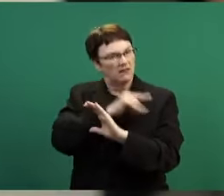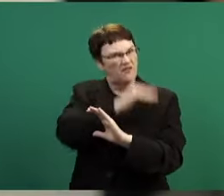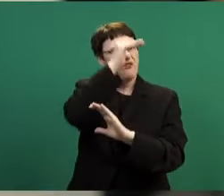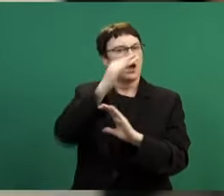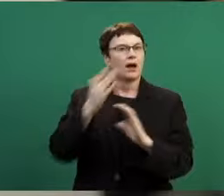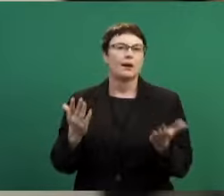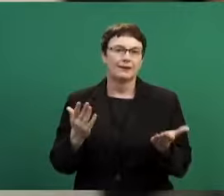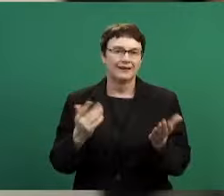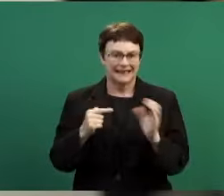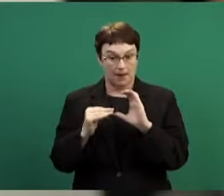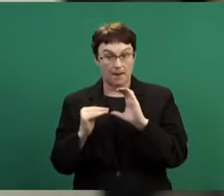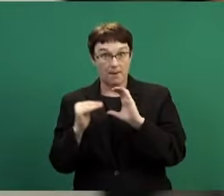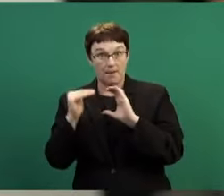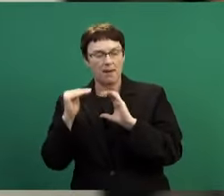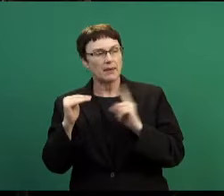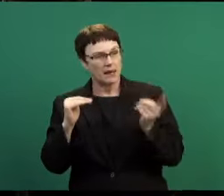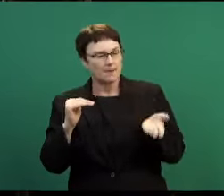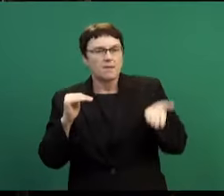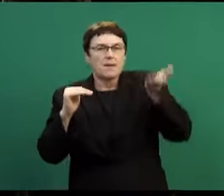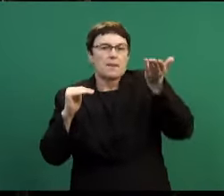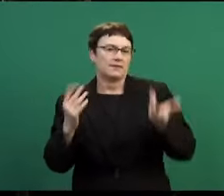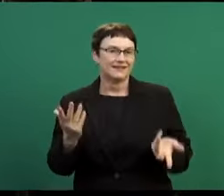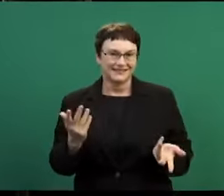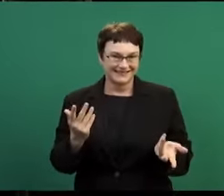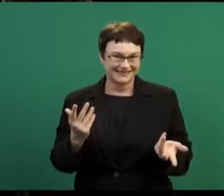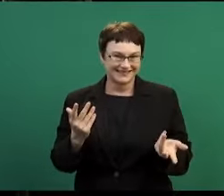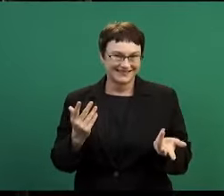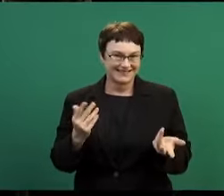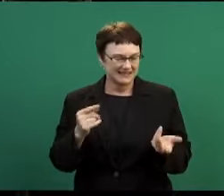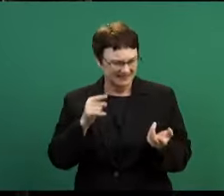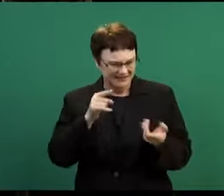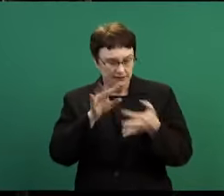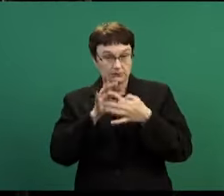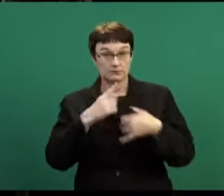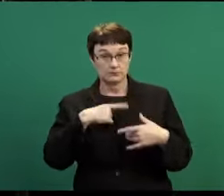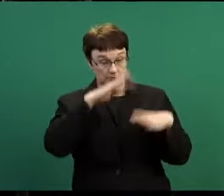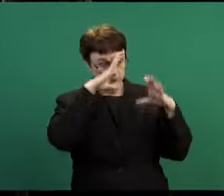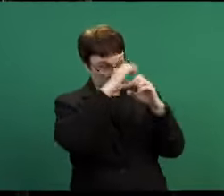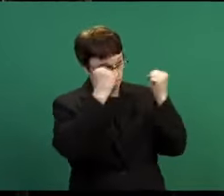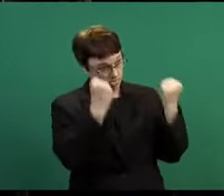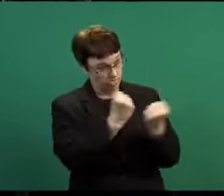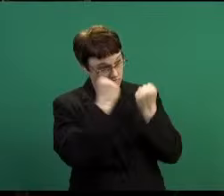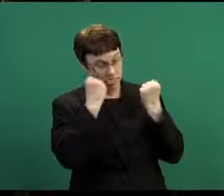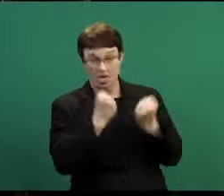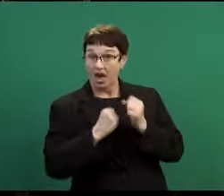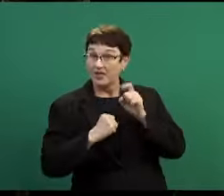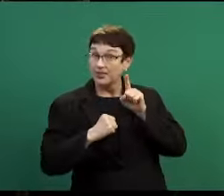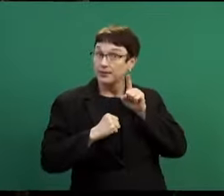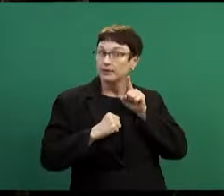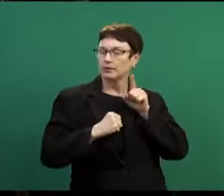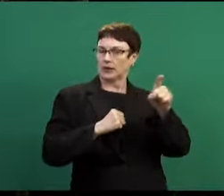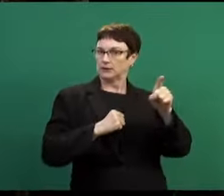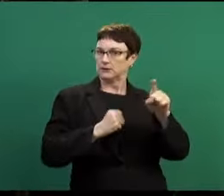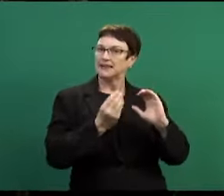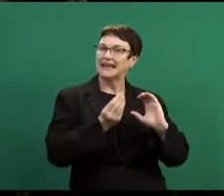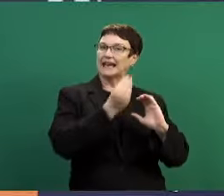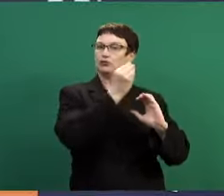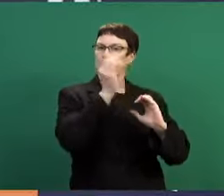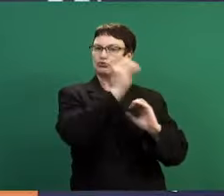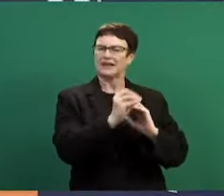creeping up, that means when you are having higher inflation, expect that there would be higher